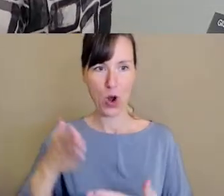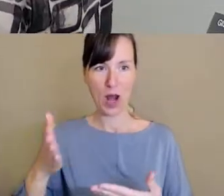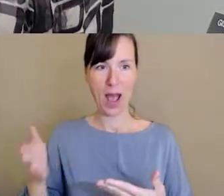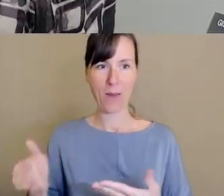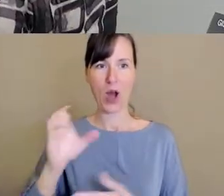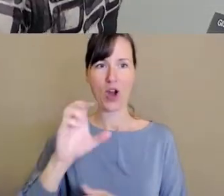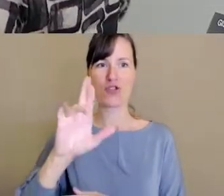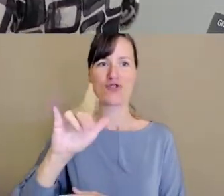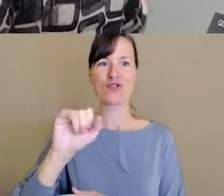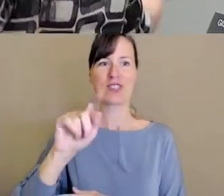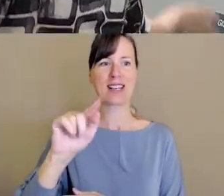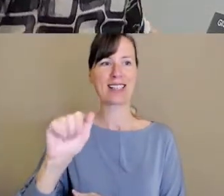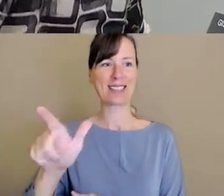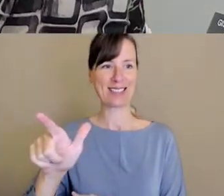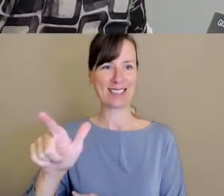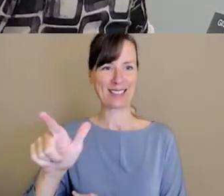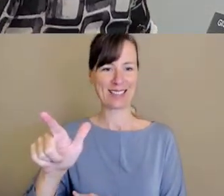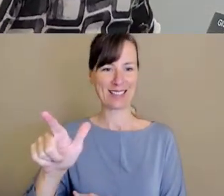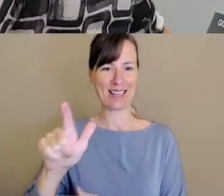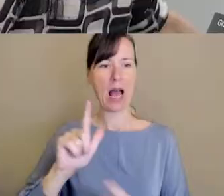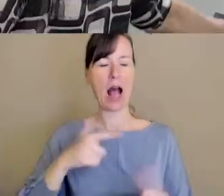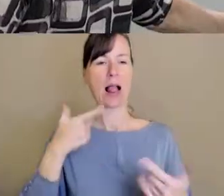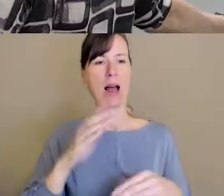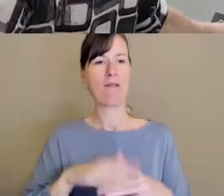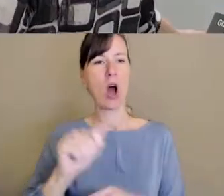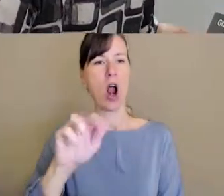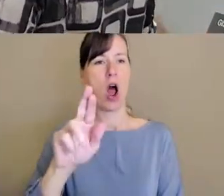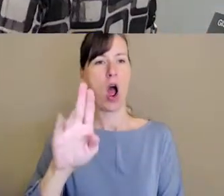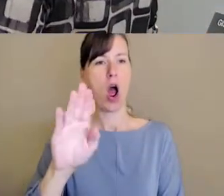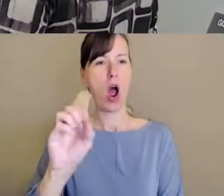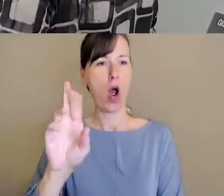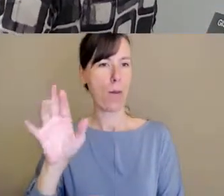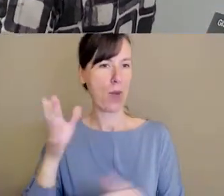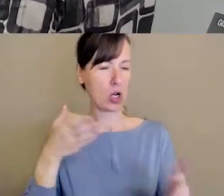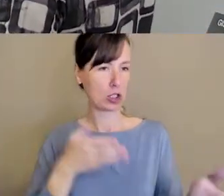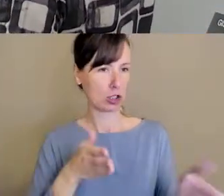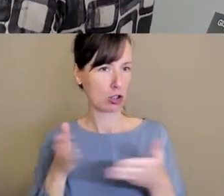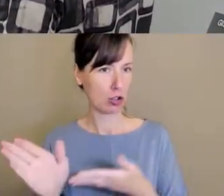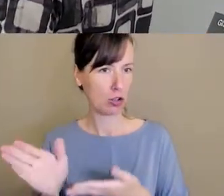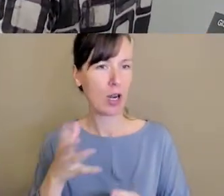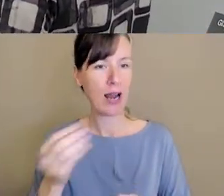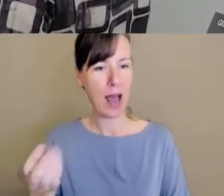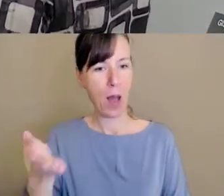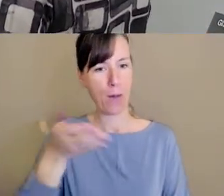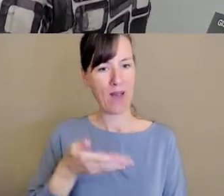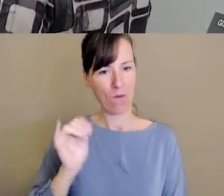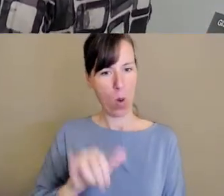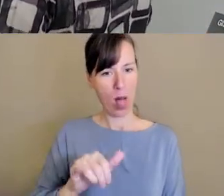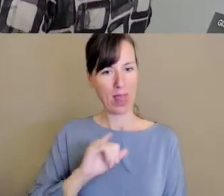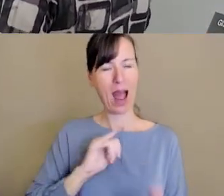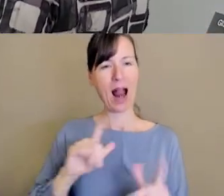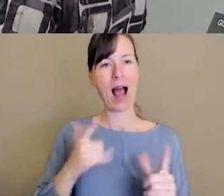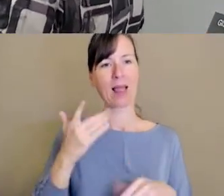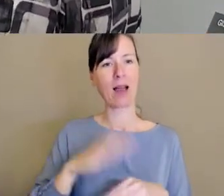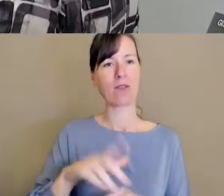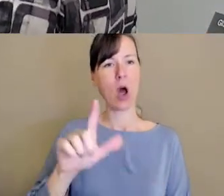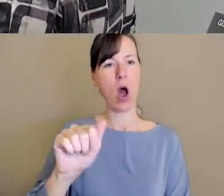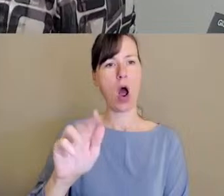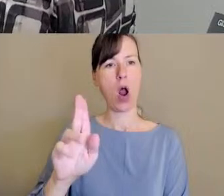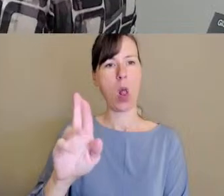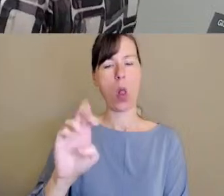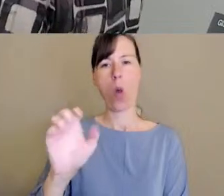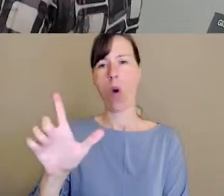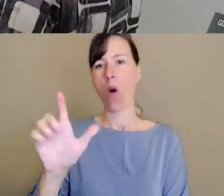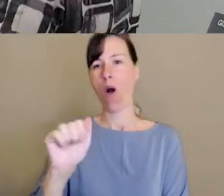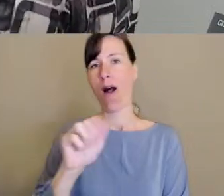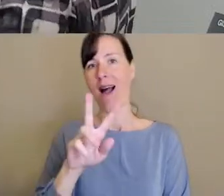Crystal, who lives on Arbor Street. And before that, I lived on Laurel Avenue back